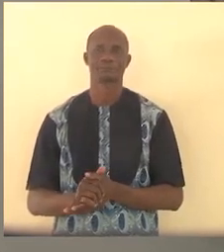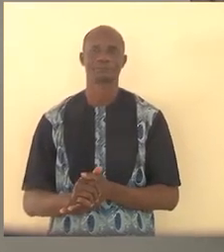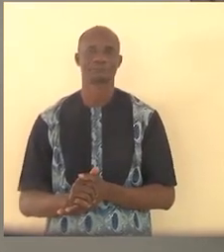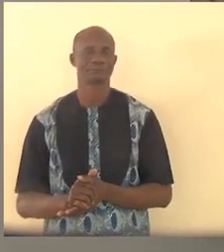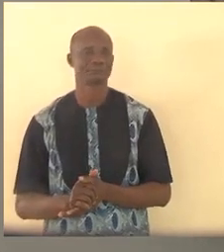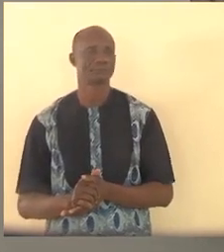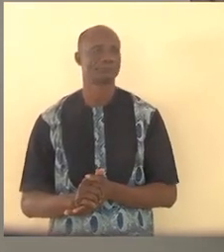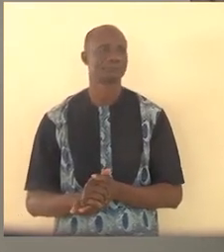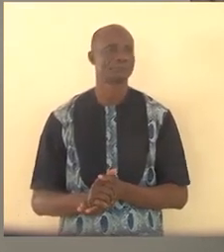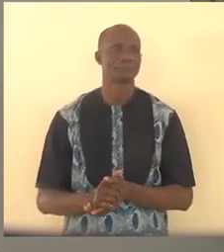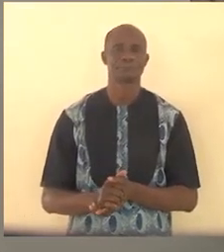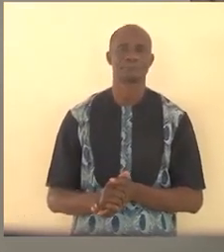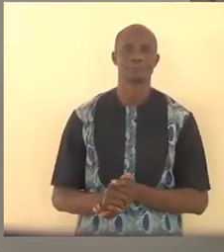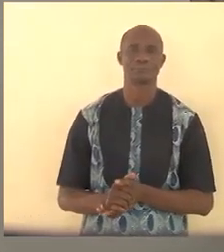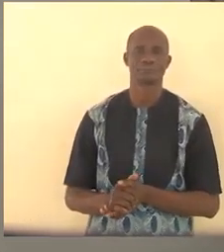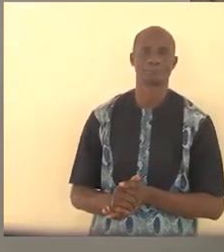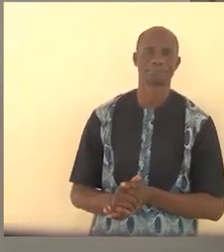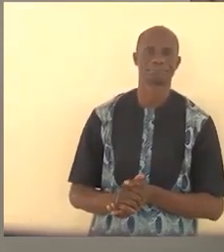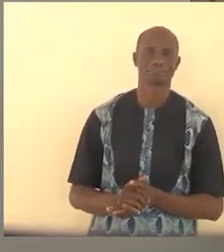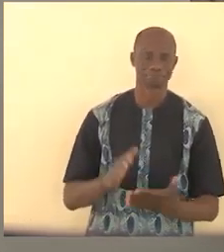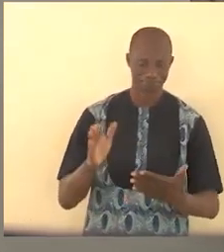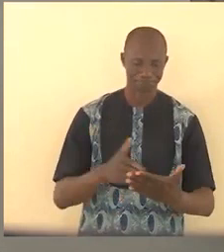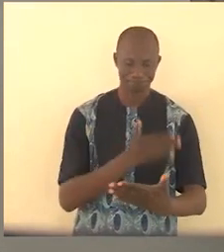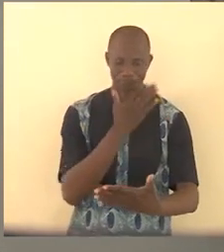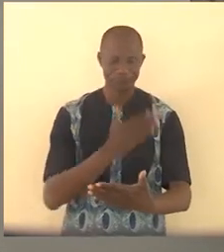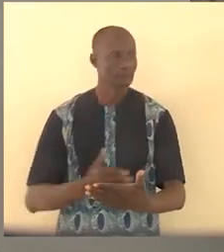Mighty one, you are